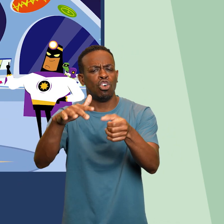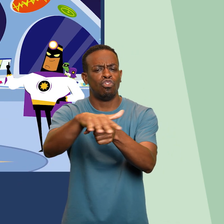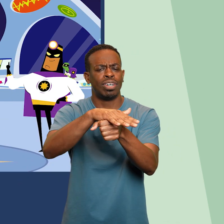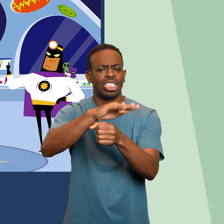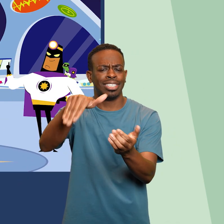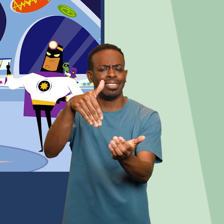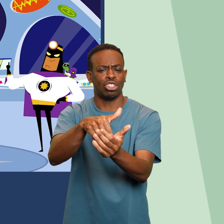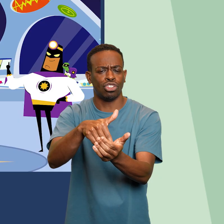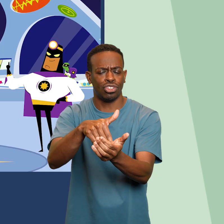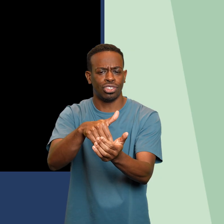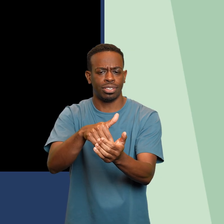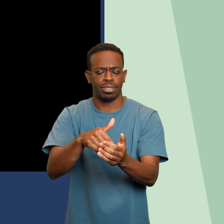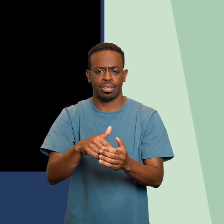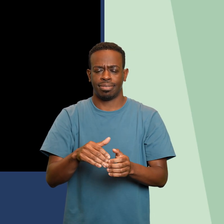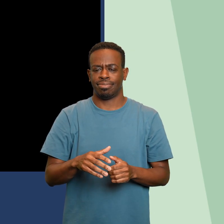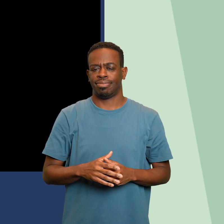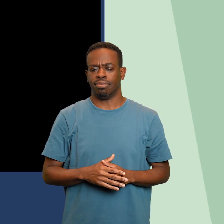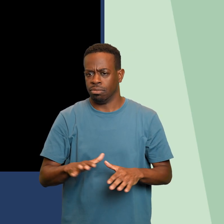center.